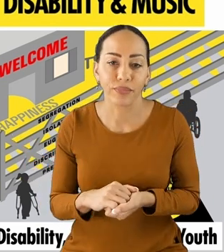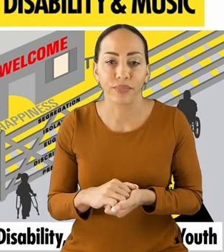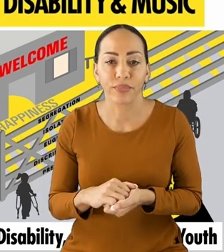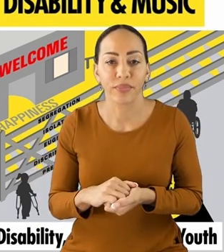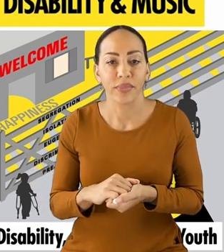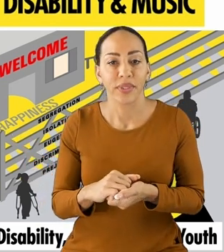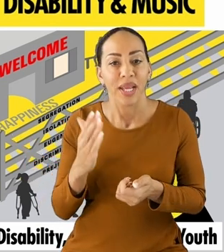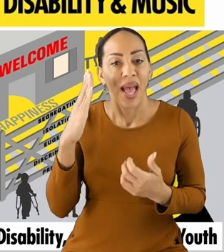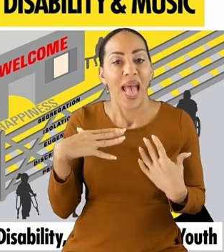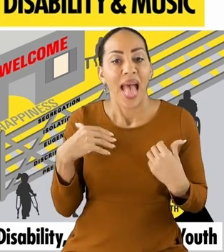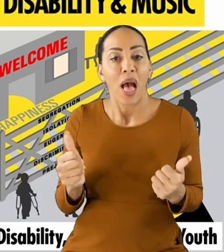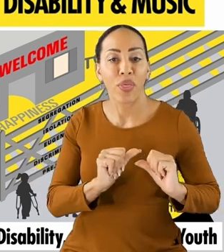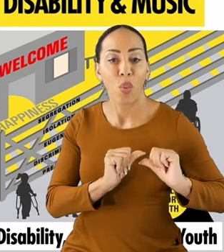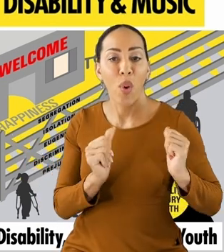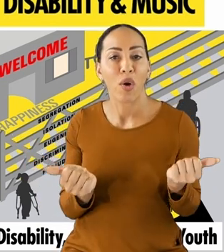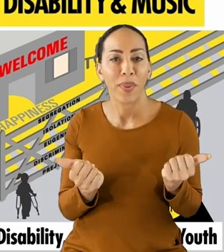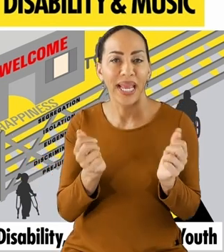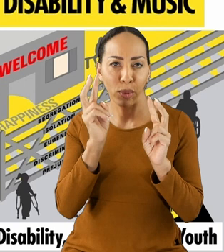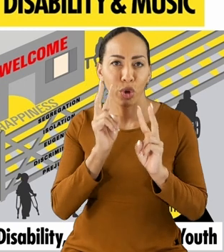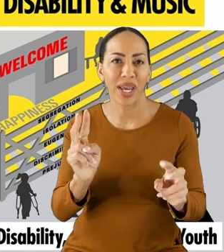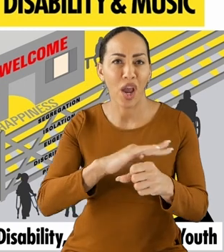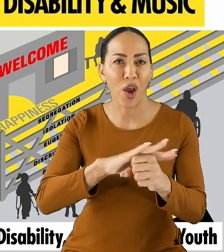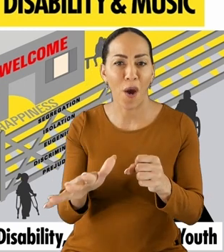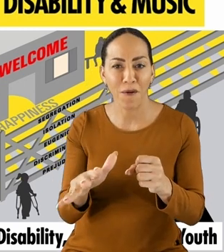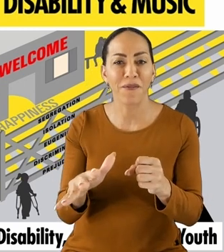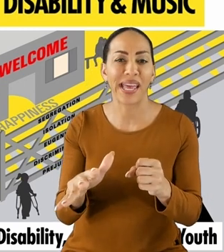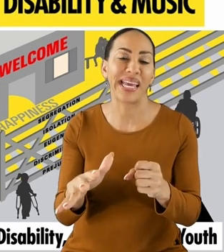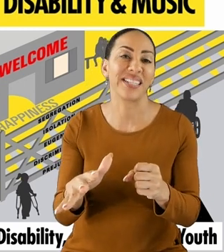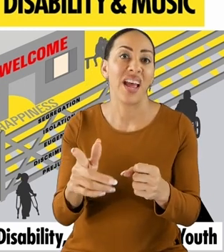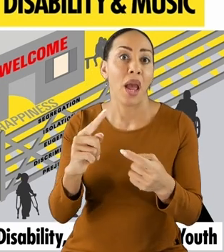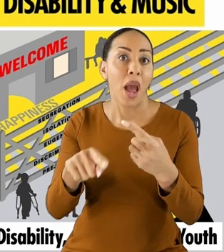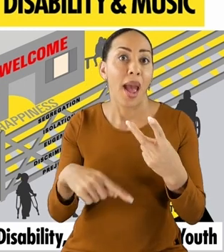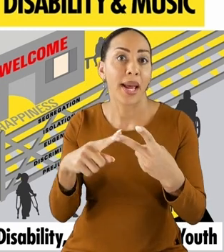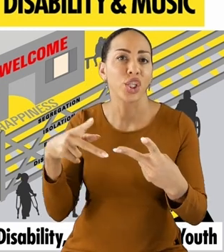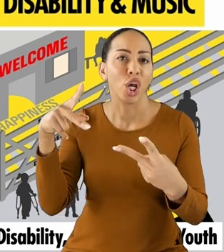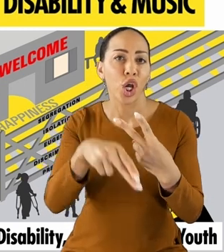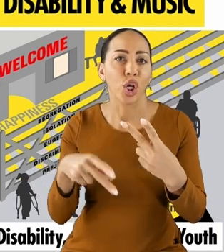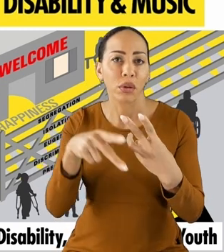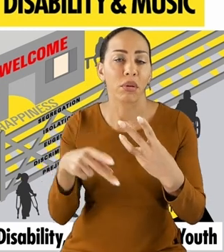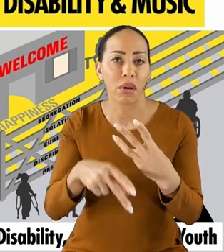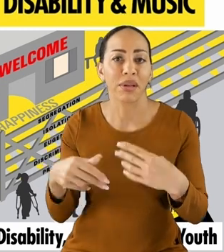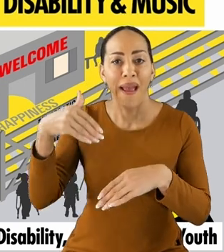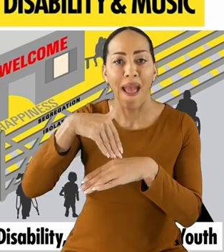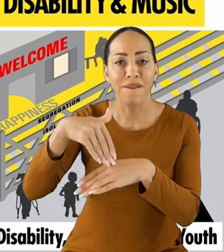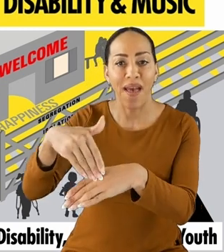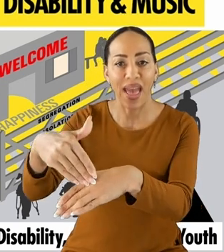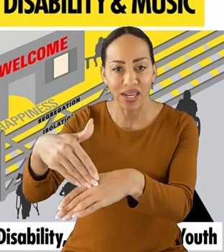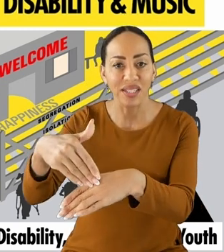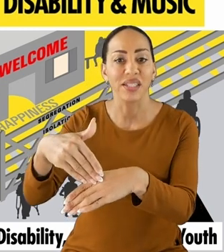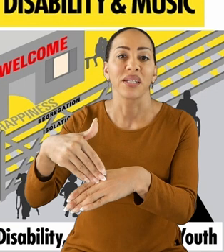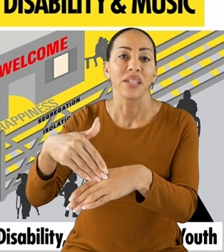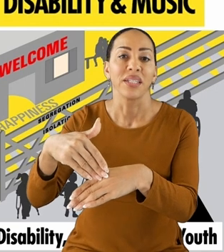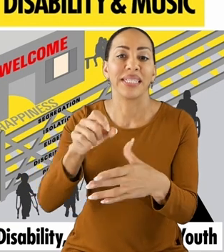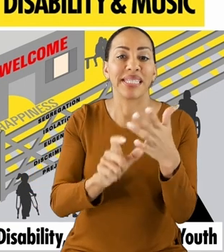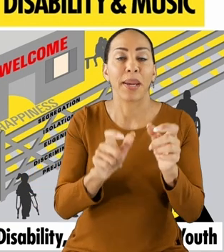Disability, health and well-being, looking at the shocking effects of both COVID and the austerity measures,